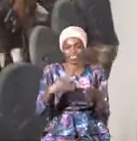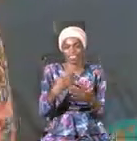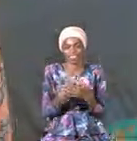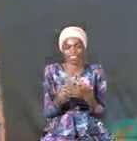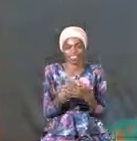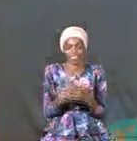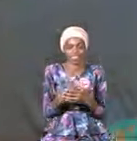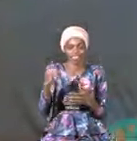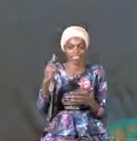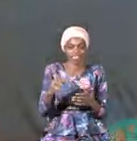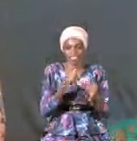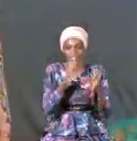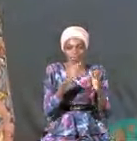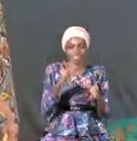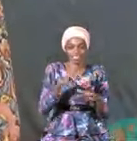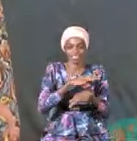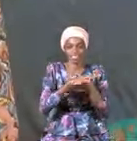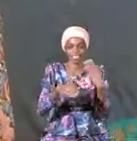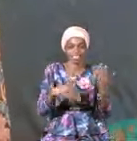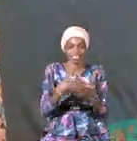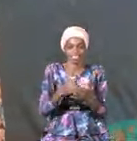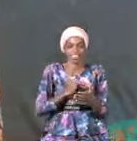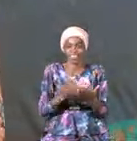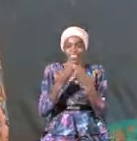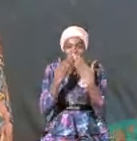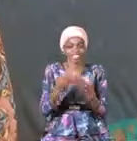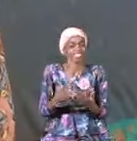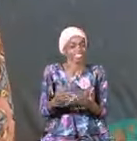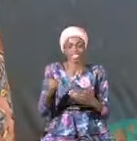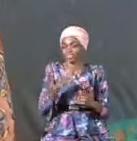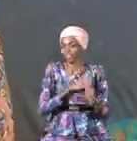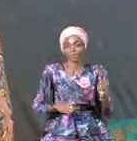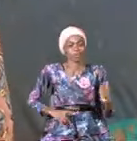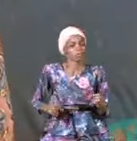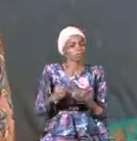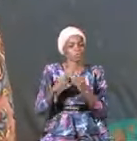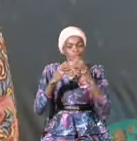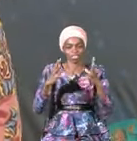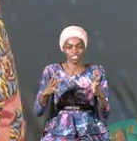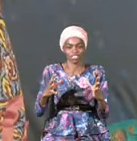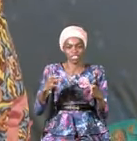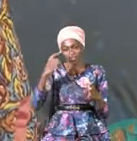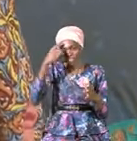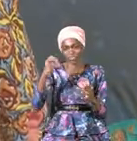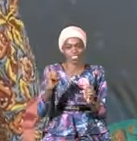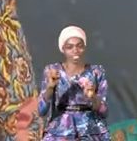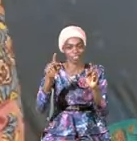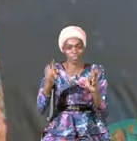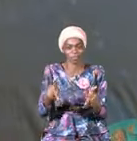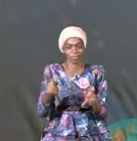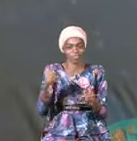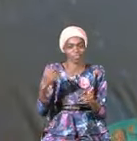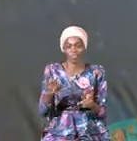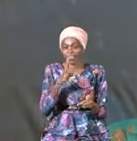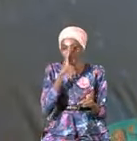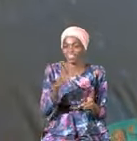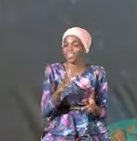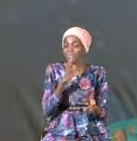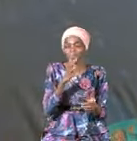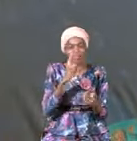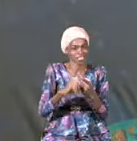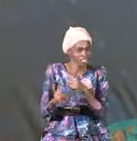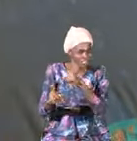God bless you all. Amen. I thank the Lord very much for the privilege of being a mother to you.